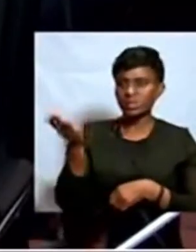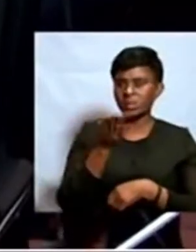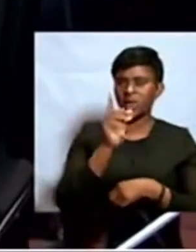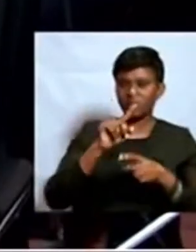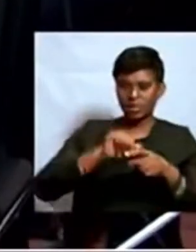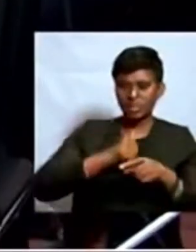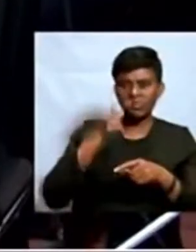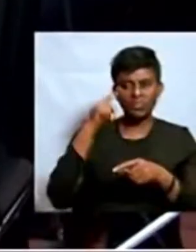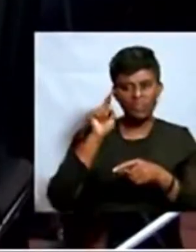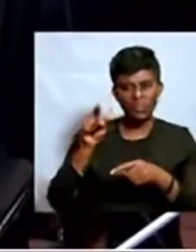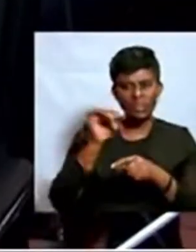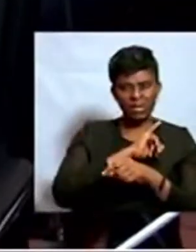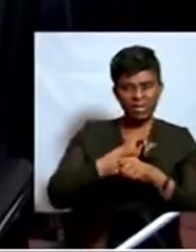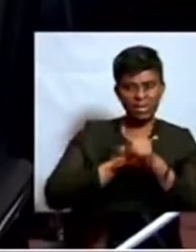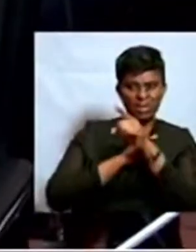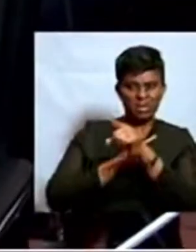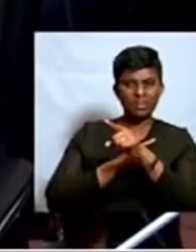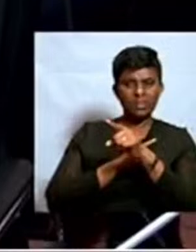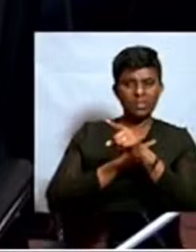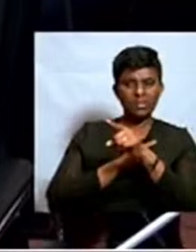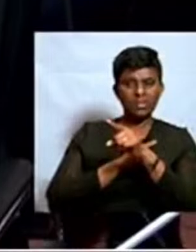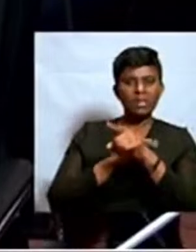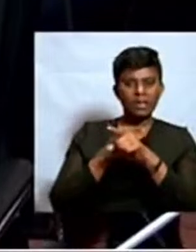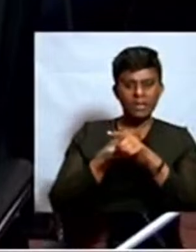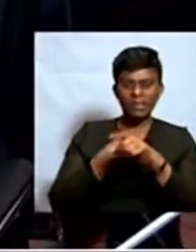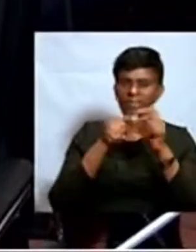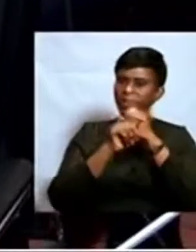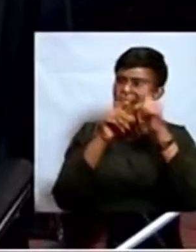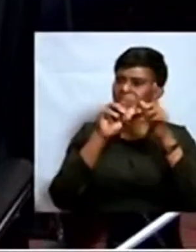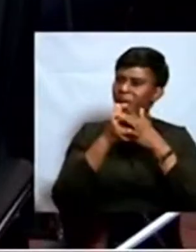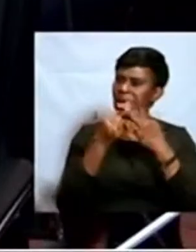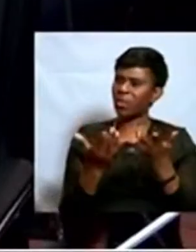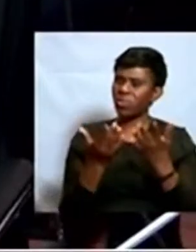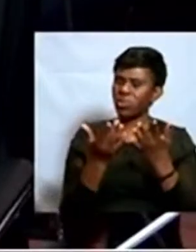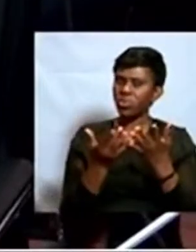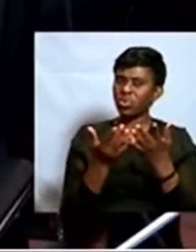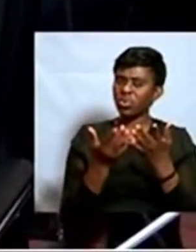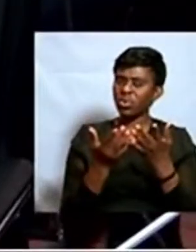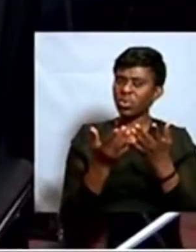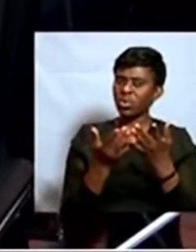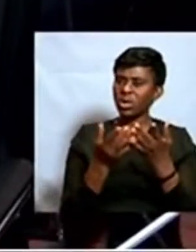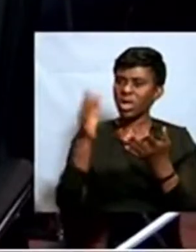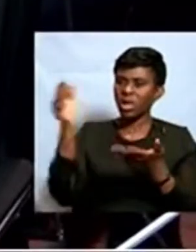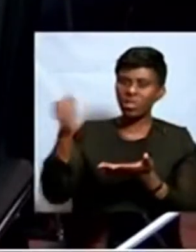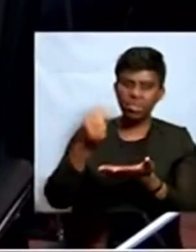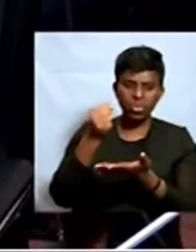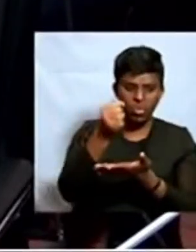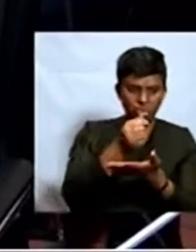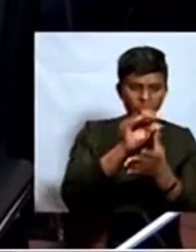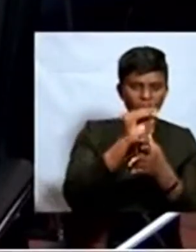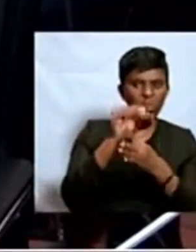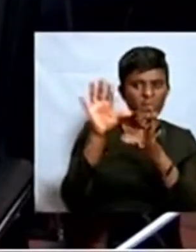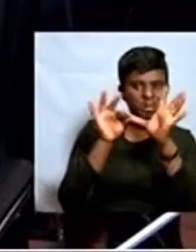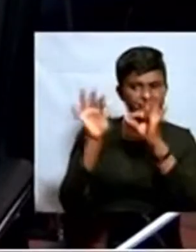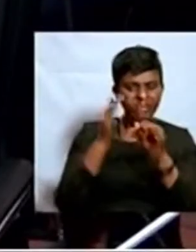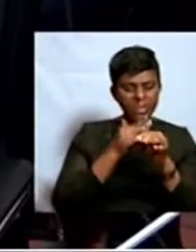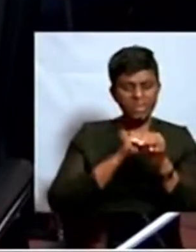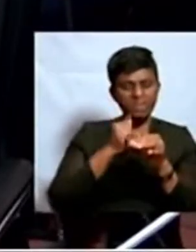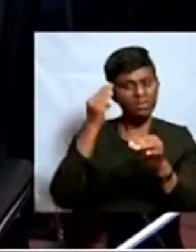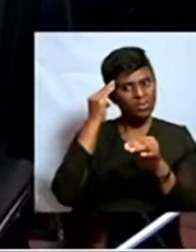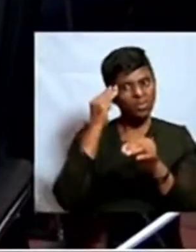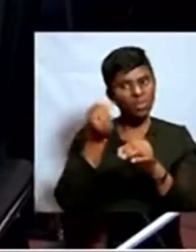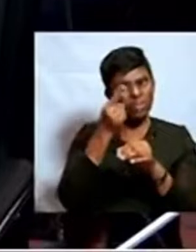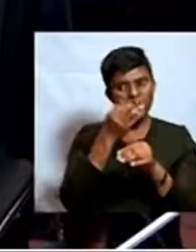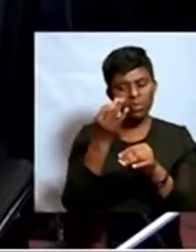but I think for that industry, I was wondering how they were recruited or selection? Because I know that one of